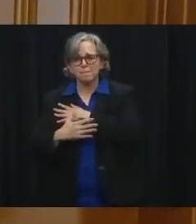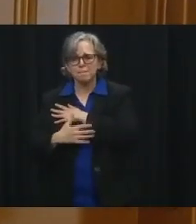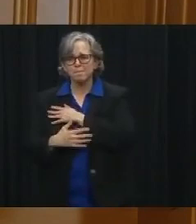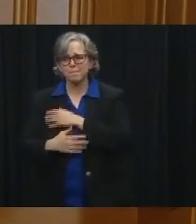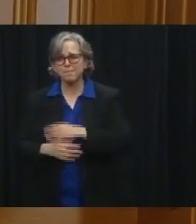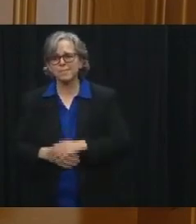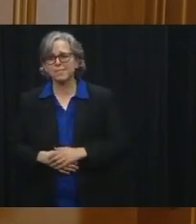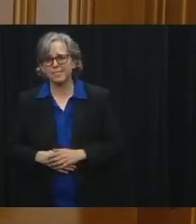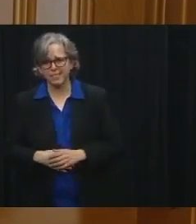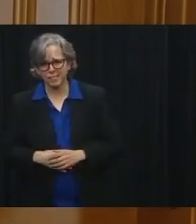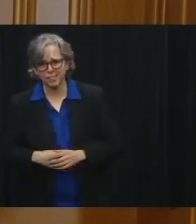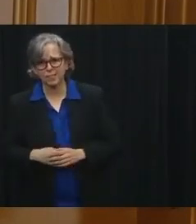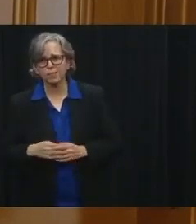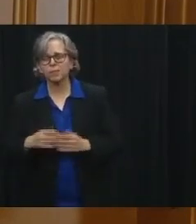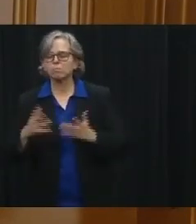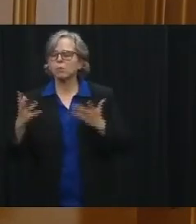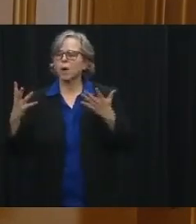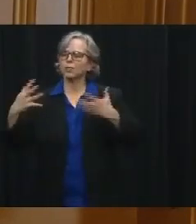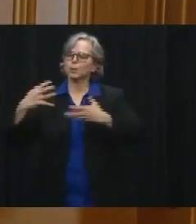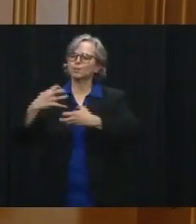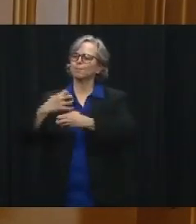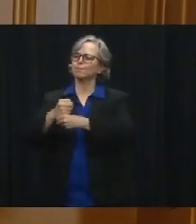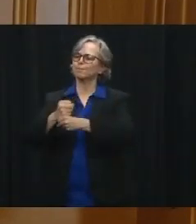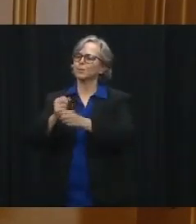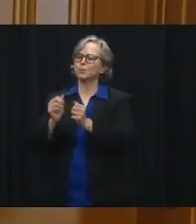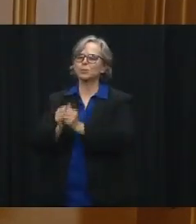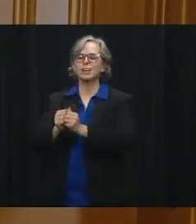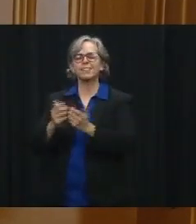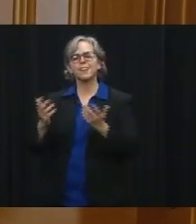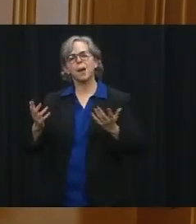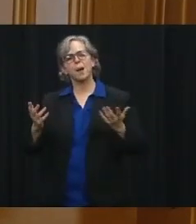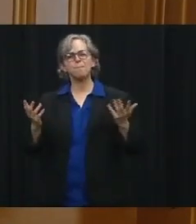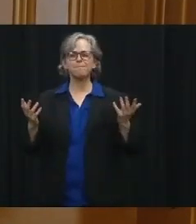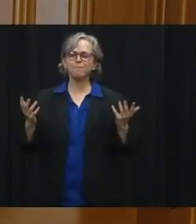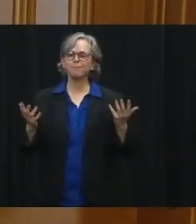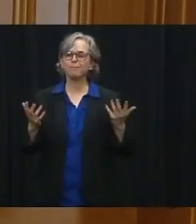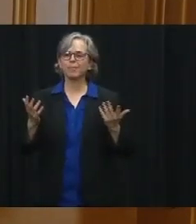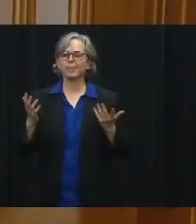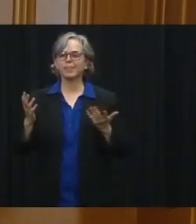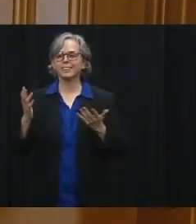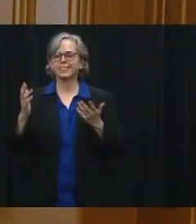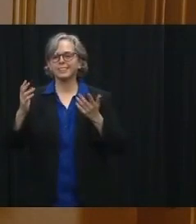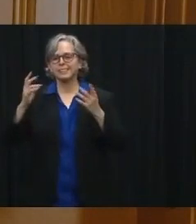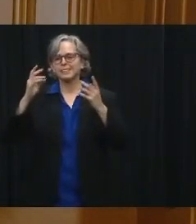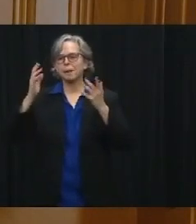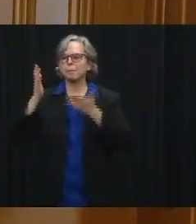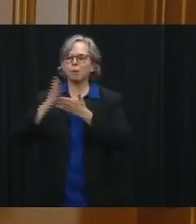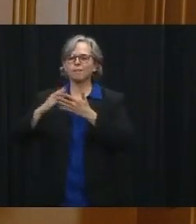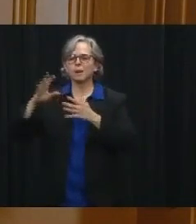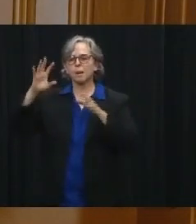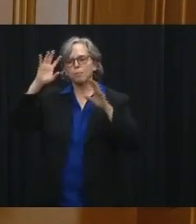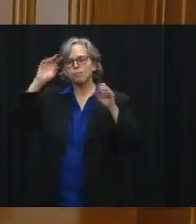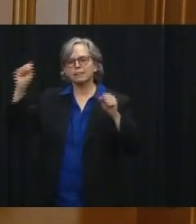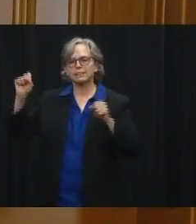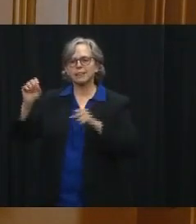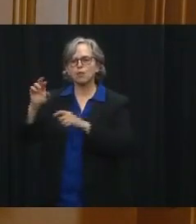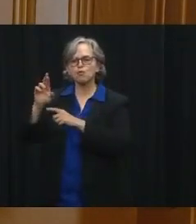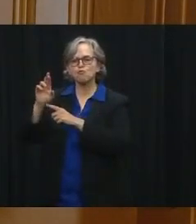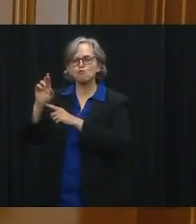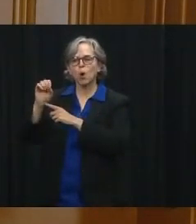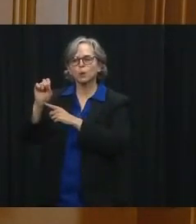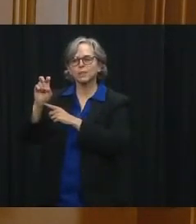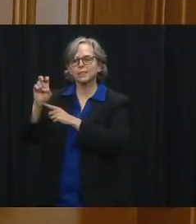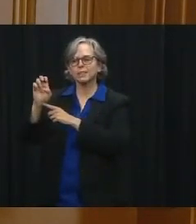with a portion of President Franklin D. Roosevelt's June 6,